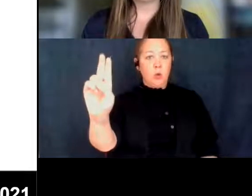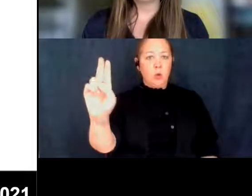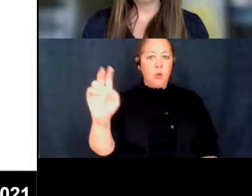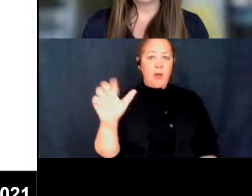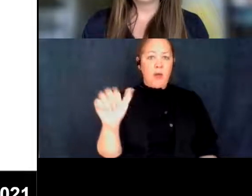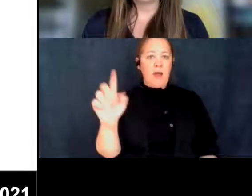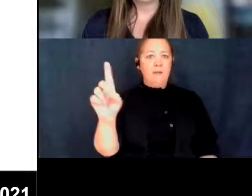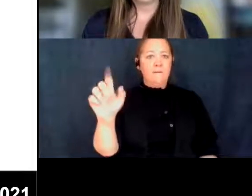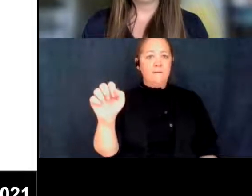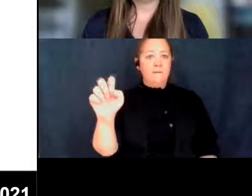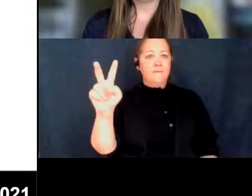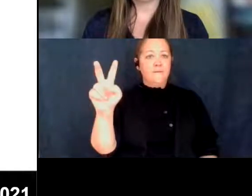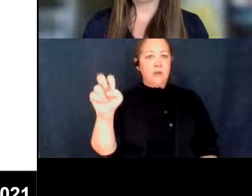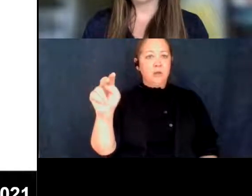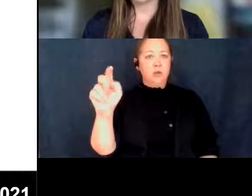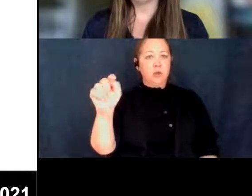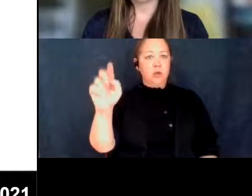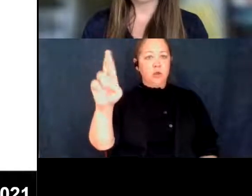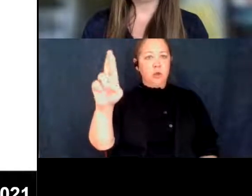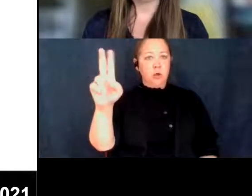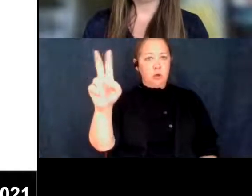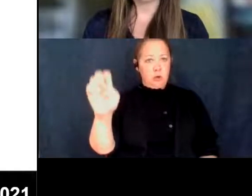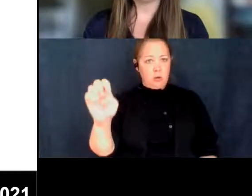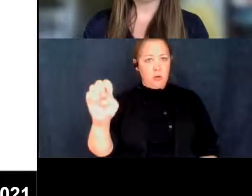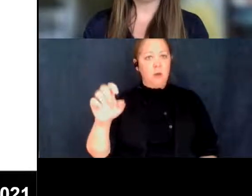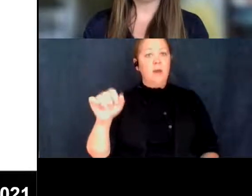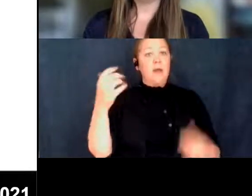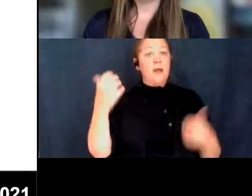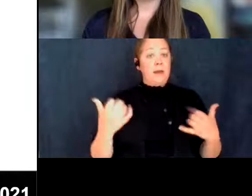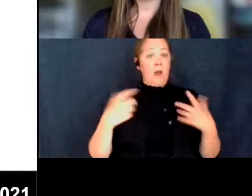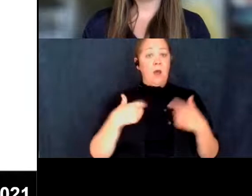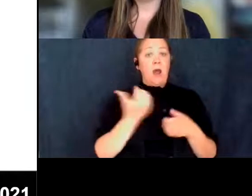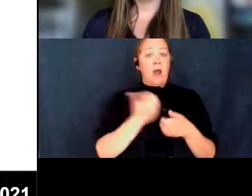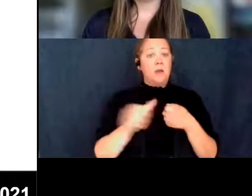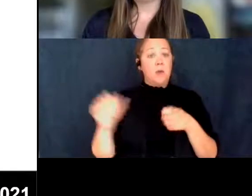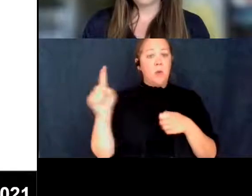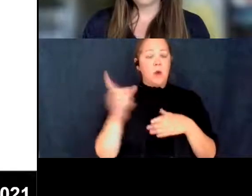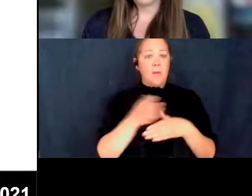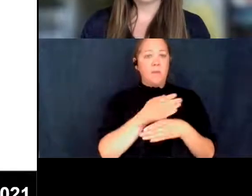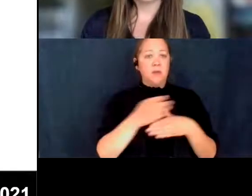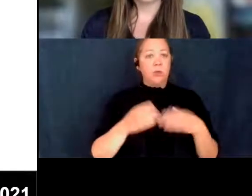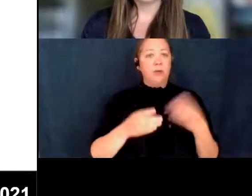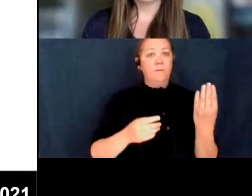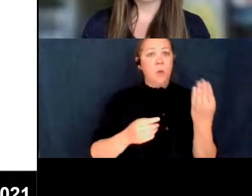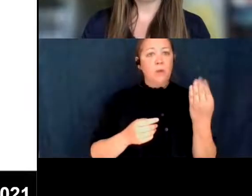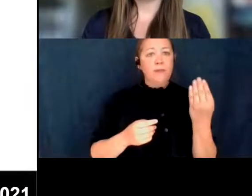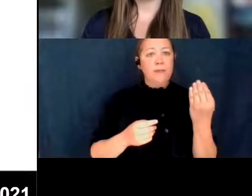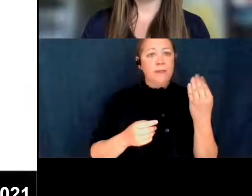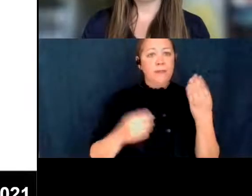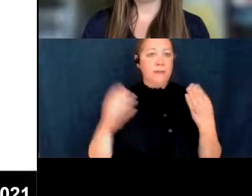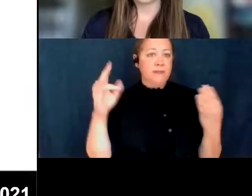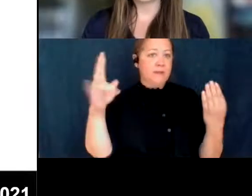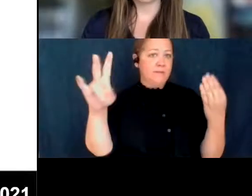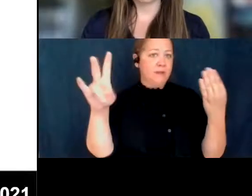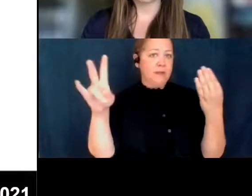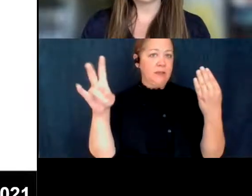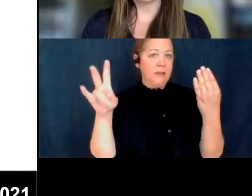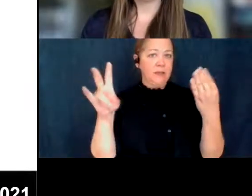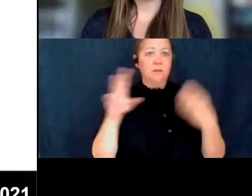now anybody from around the world, 14 to 17 years old, can enroll in a cohort that is a